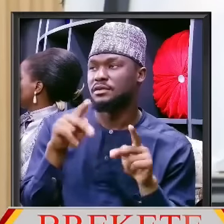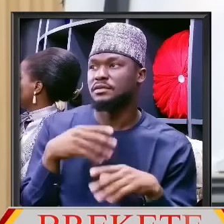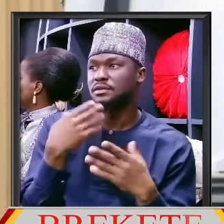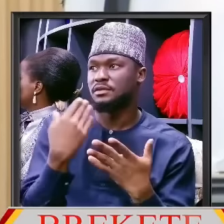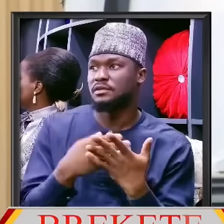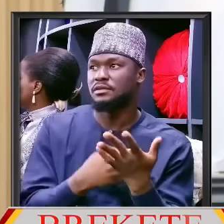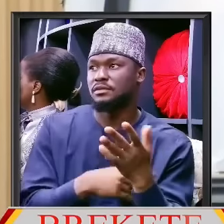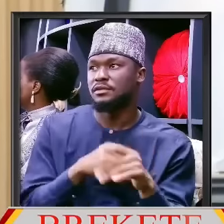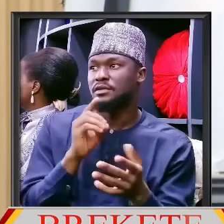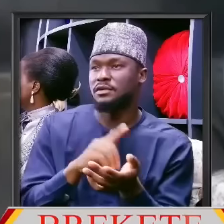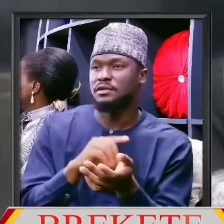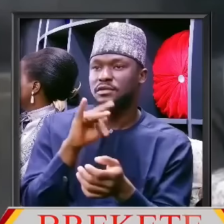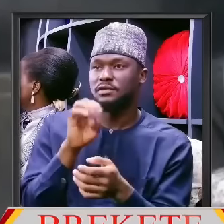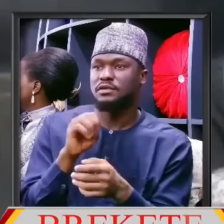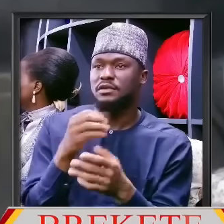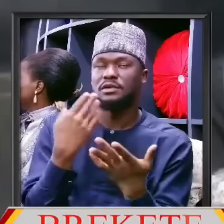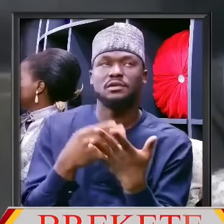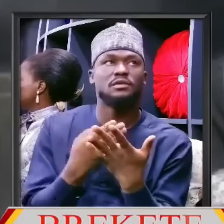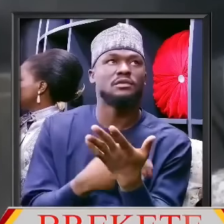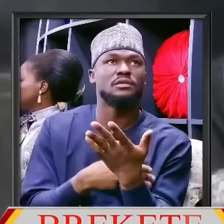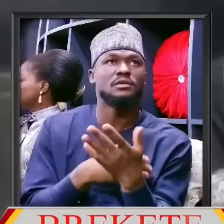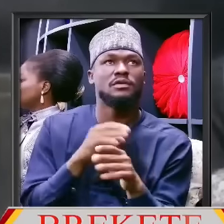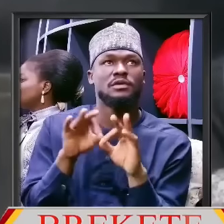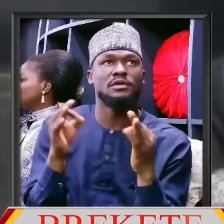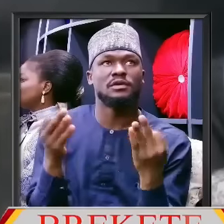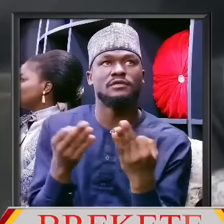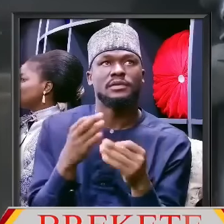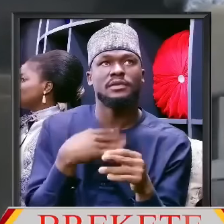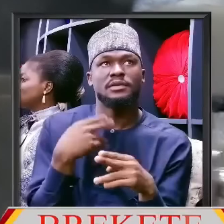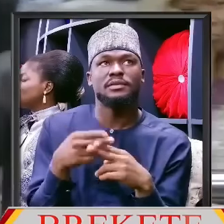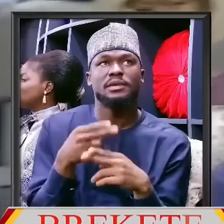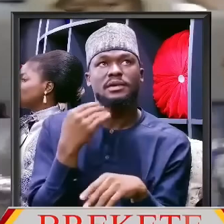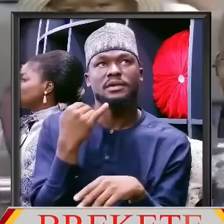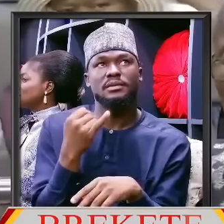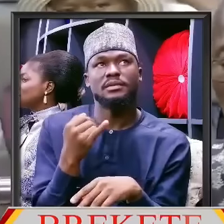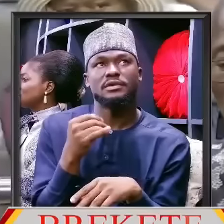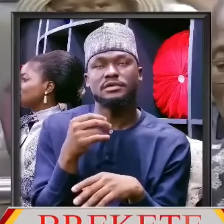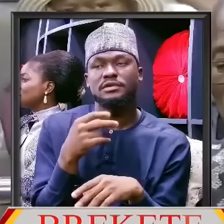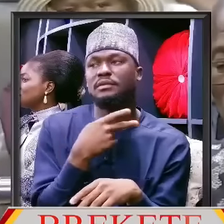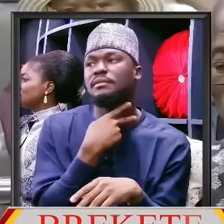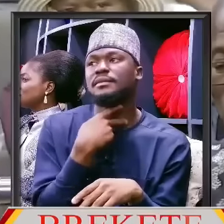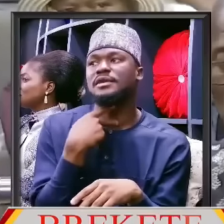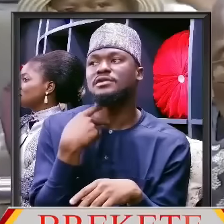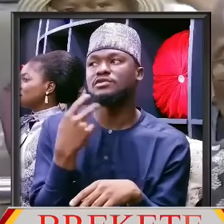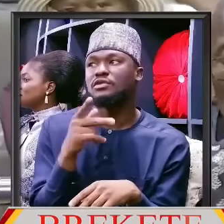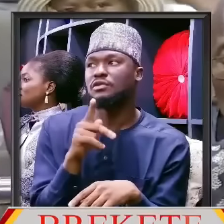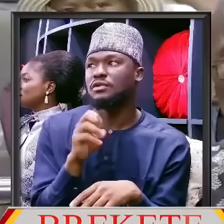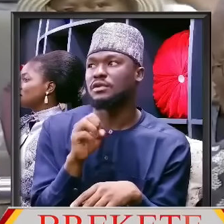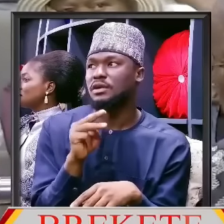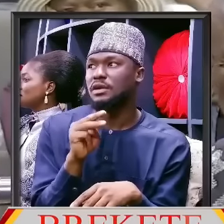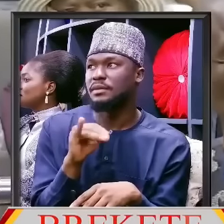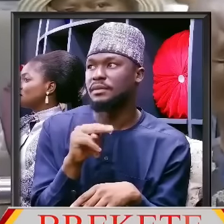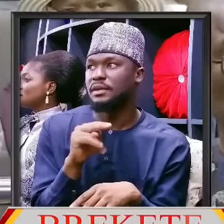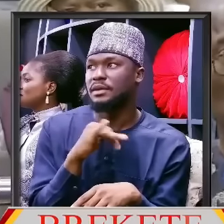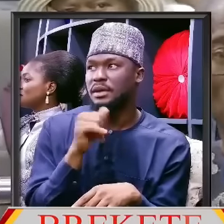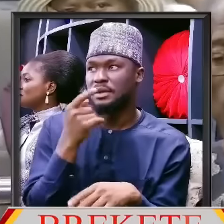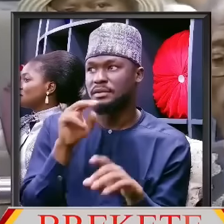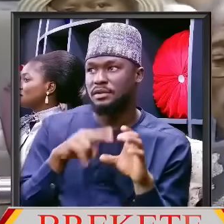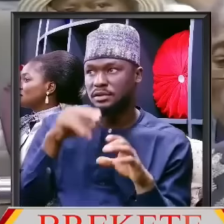Consultant Ike. Good morning. Good morning, Brekete Family. My name now Pastor Kemwell, and I'm the